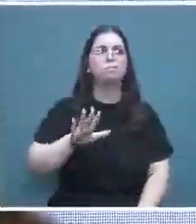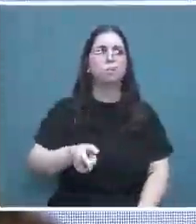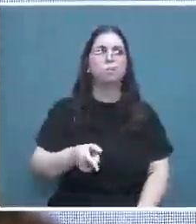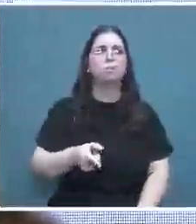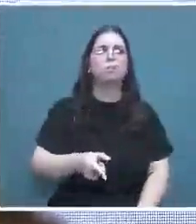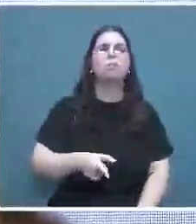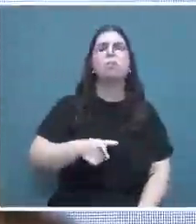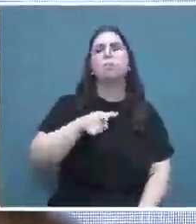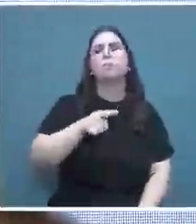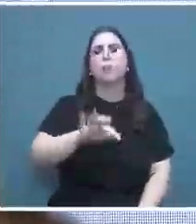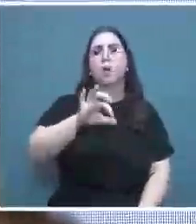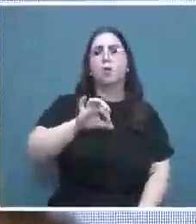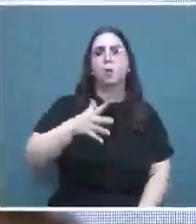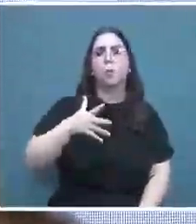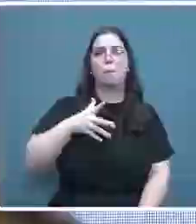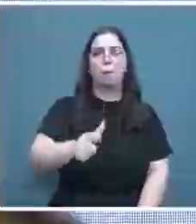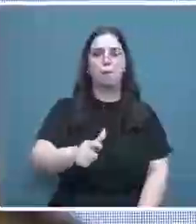18,000 civilians